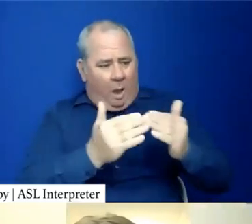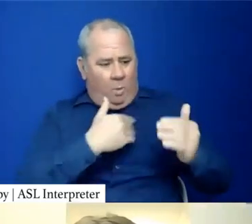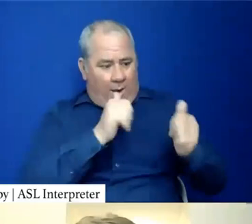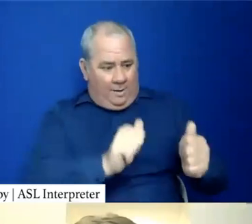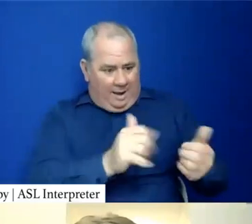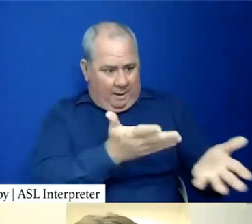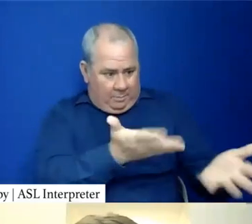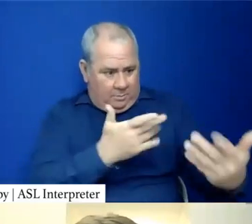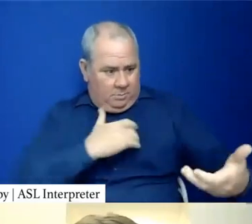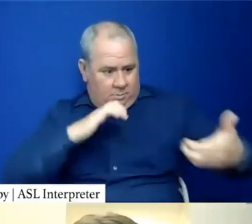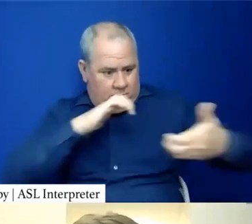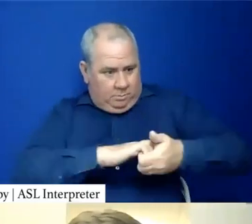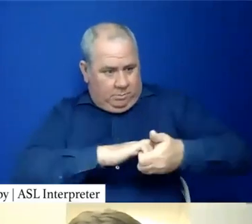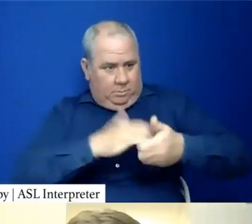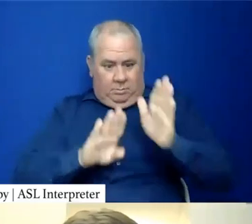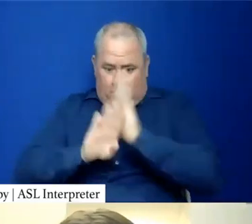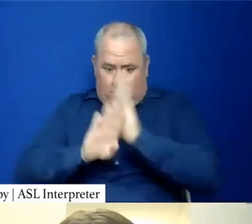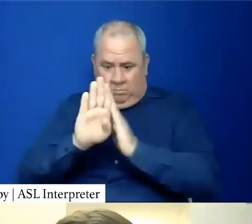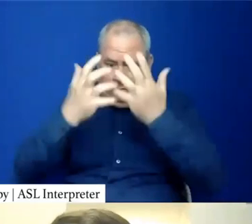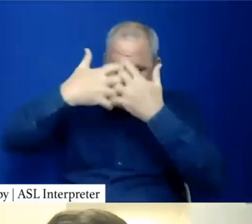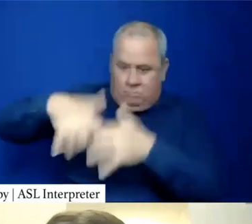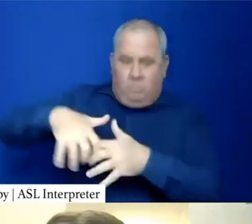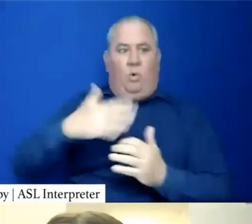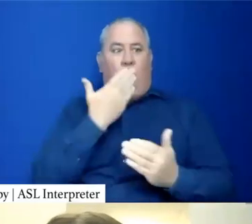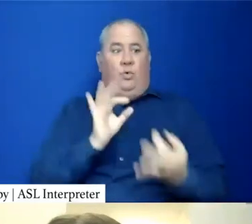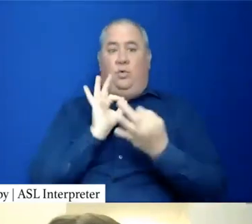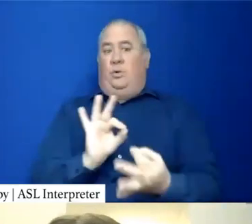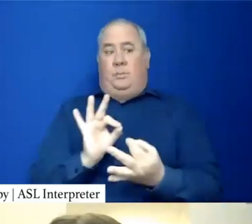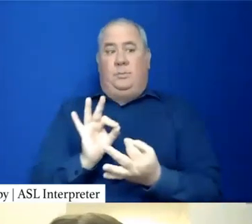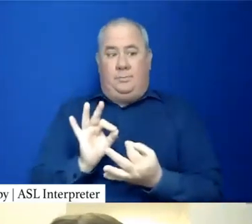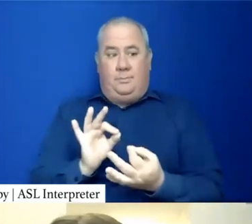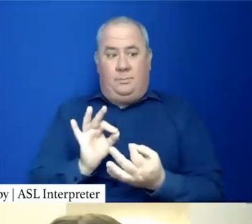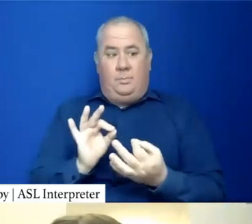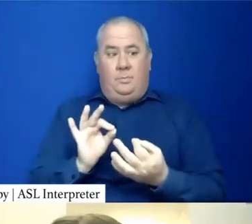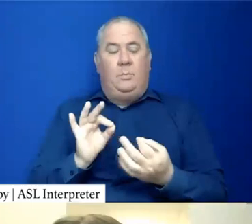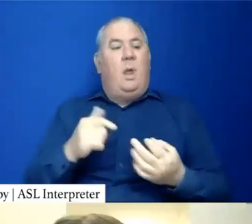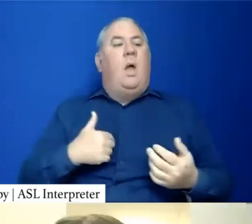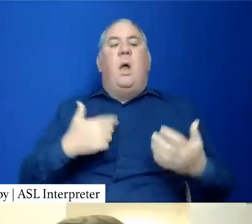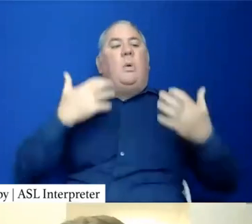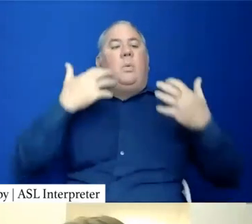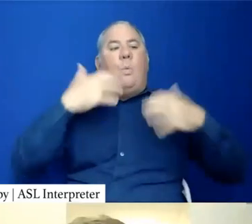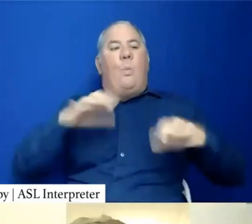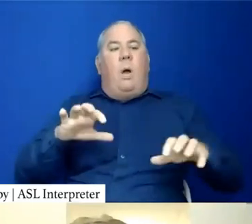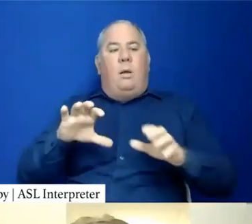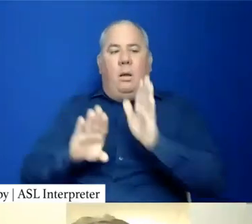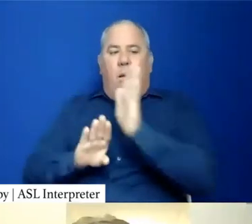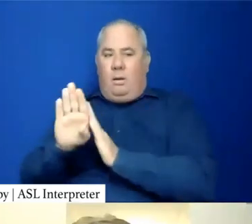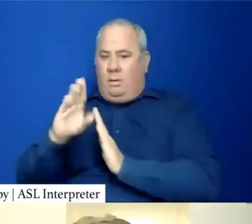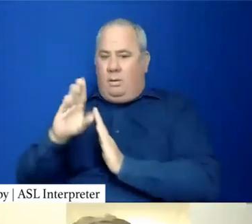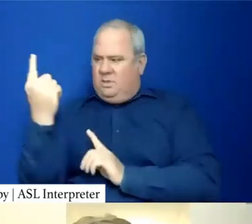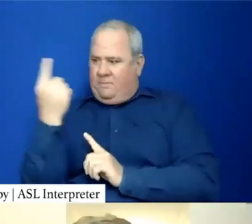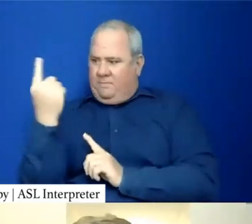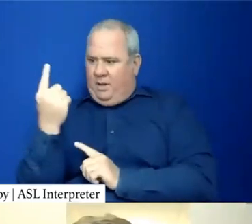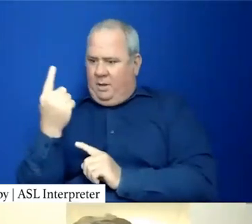and coherent whole. And I don't want to make something up without hearing from you first. That